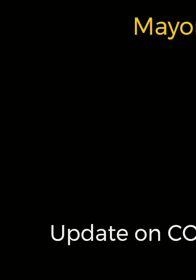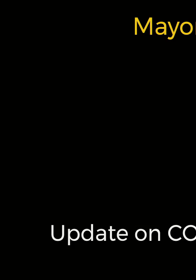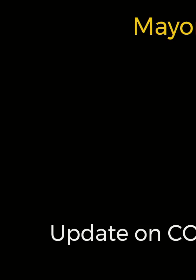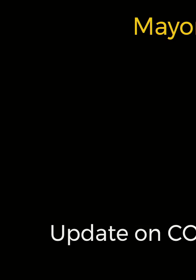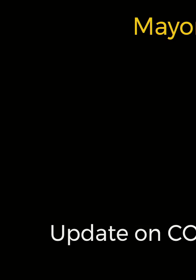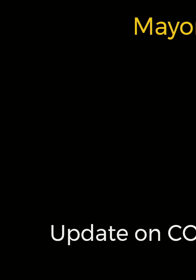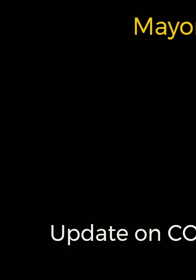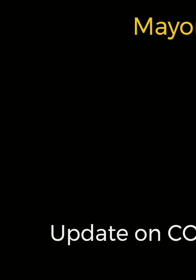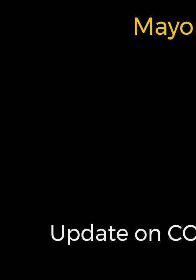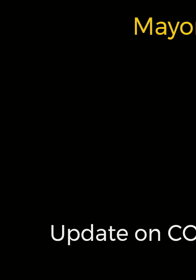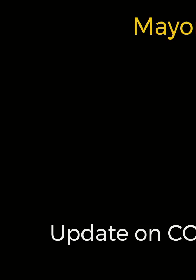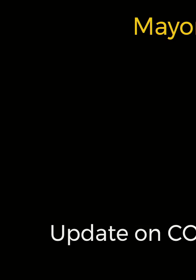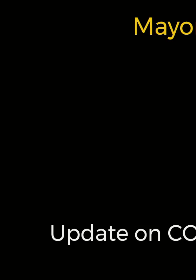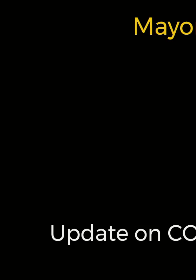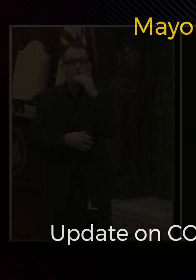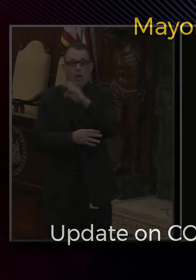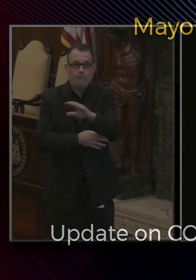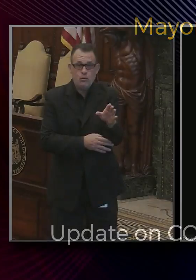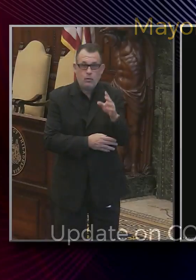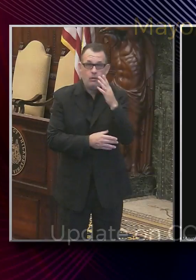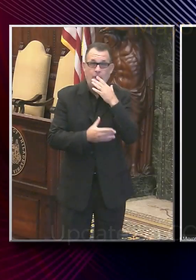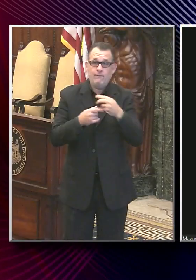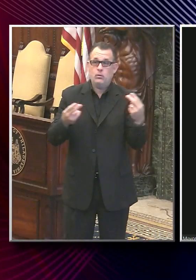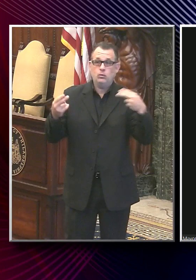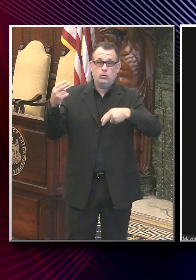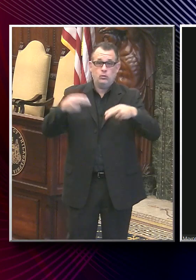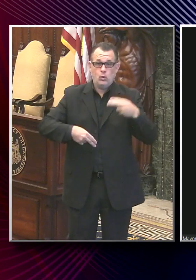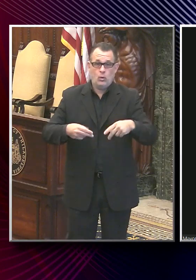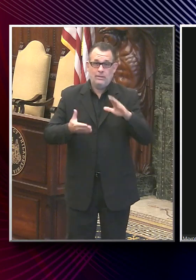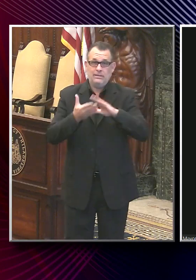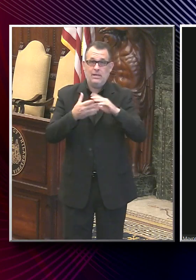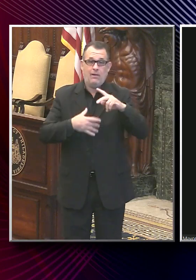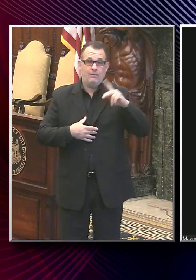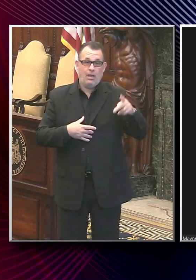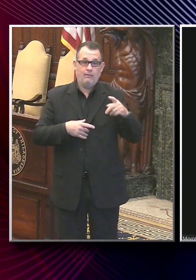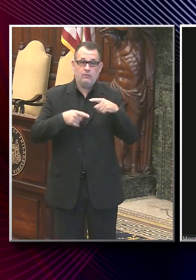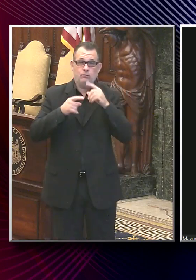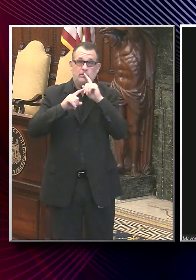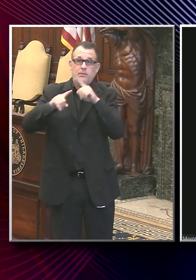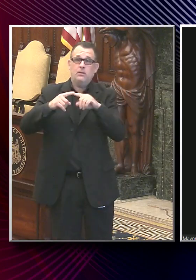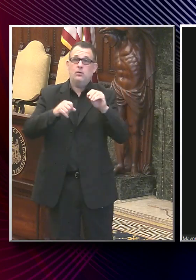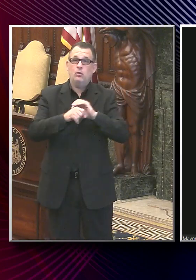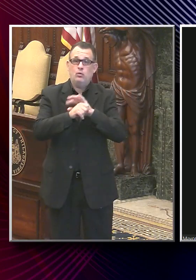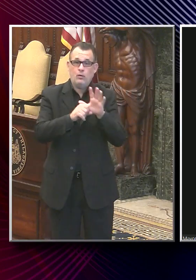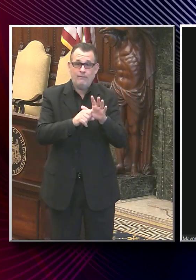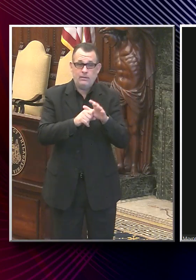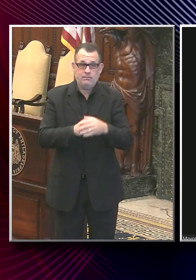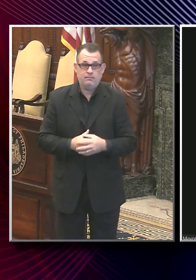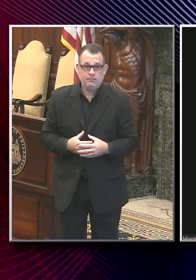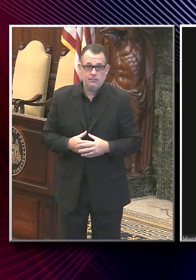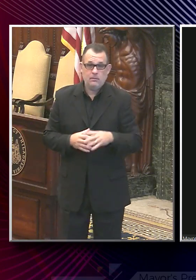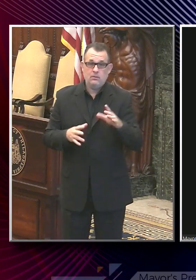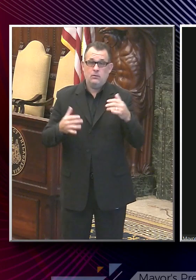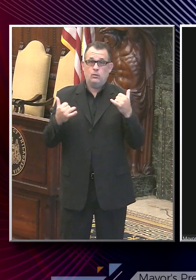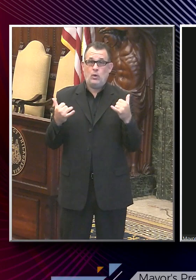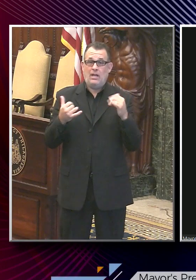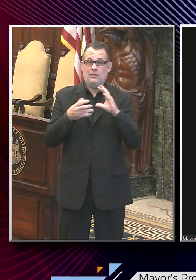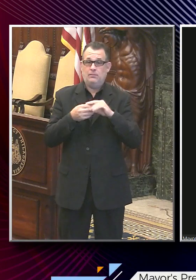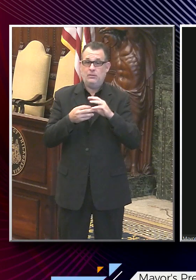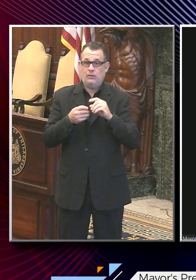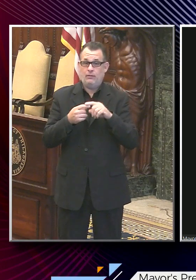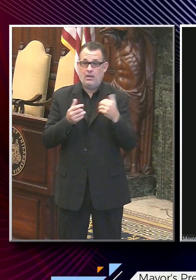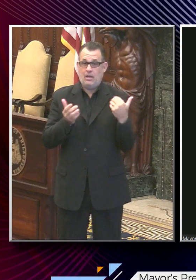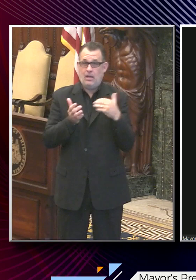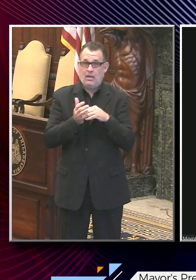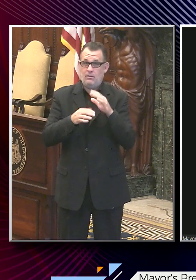Okay, good afternoon, and thank you for joining our briefing on the City of Philadelphia's response to COVID-19. Today, our speakers are again joining